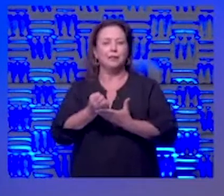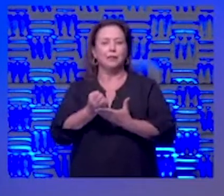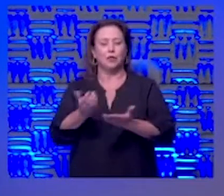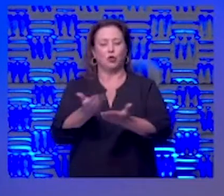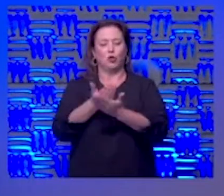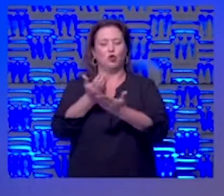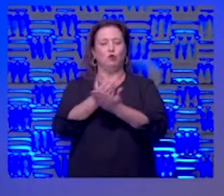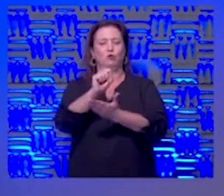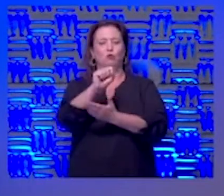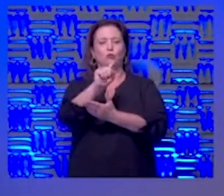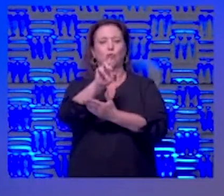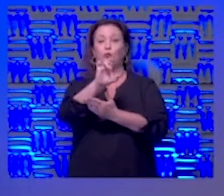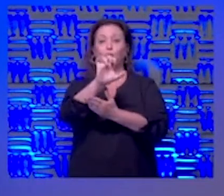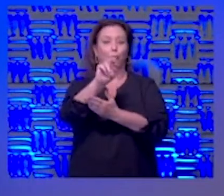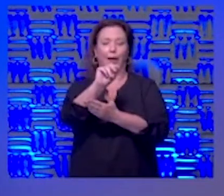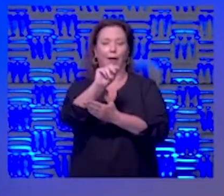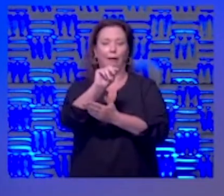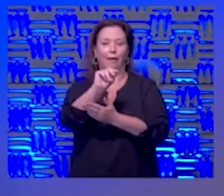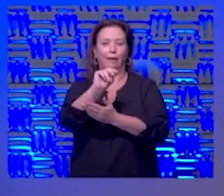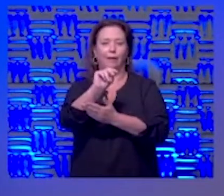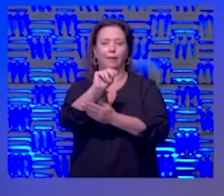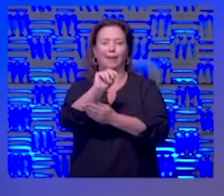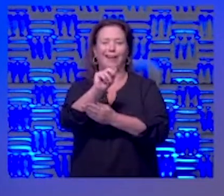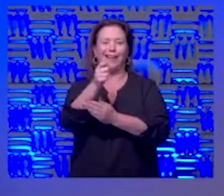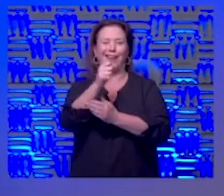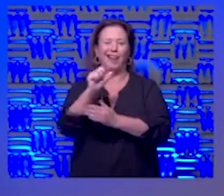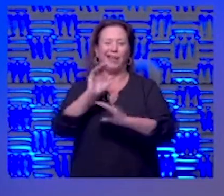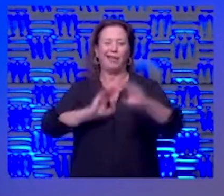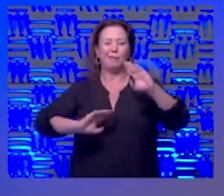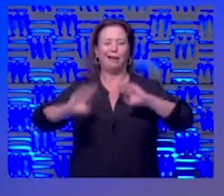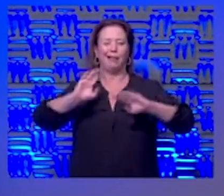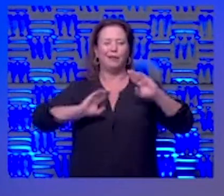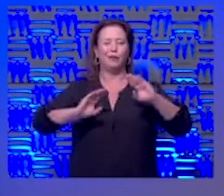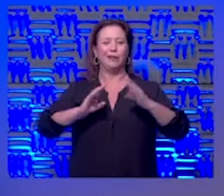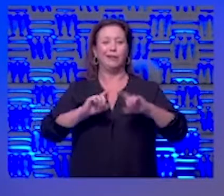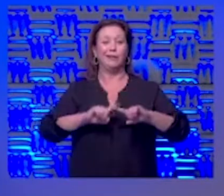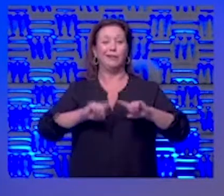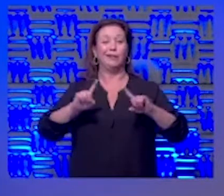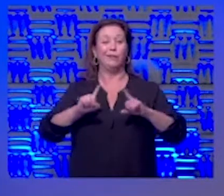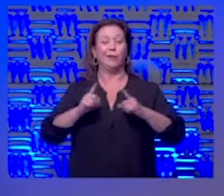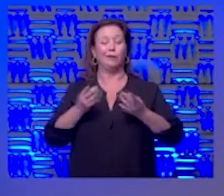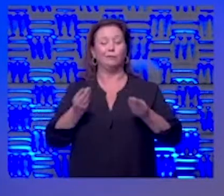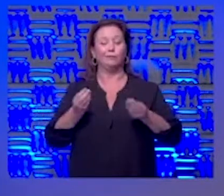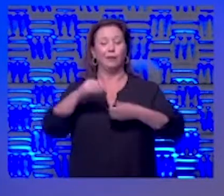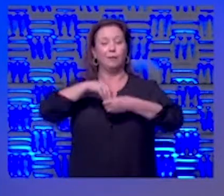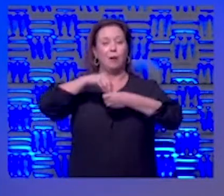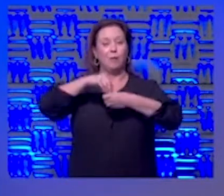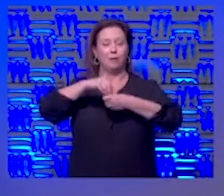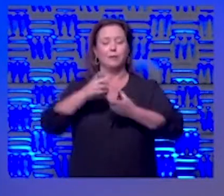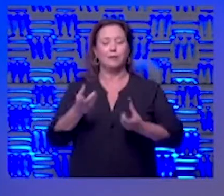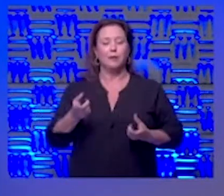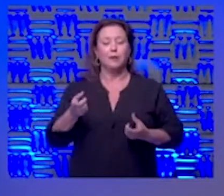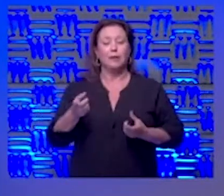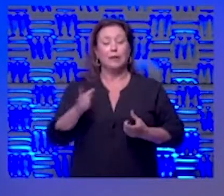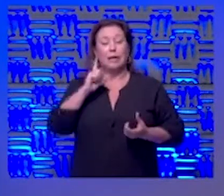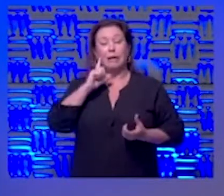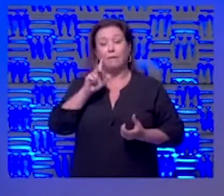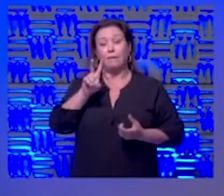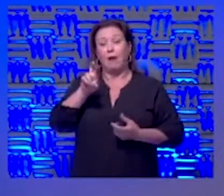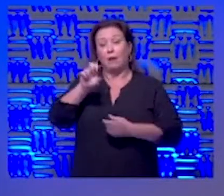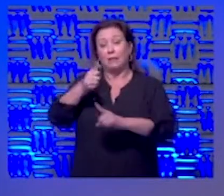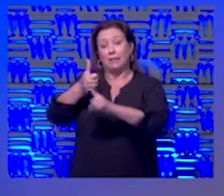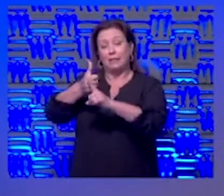new strain and it has any biologically different properties. As far as if the virus is less